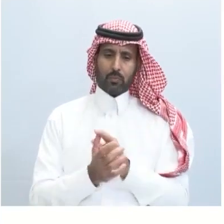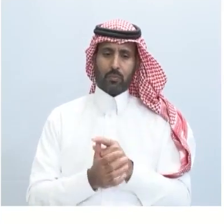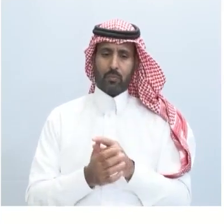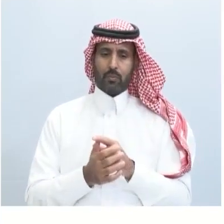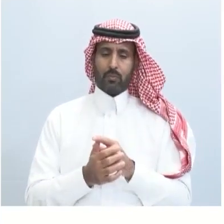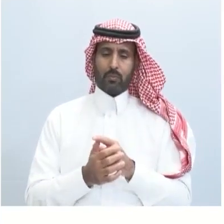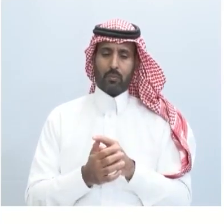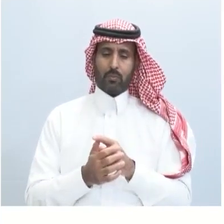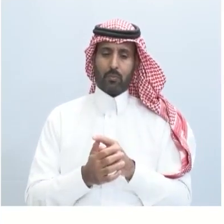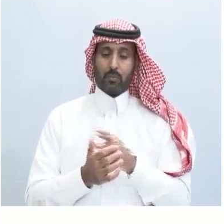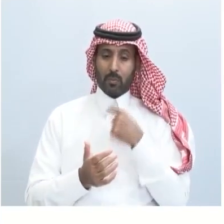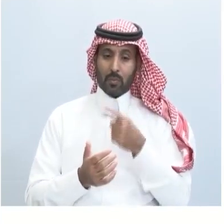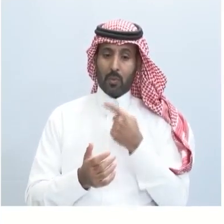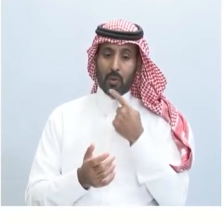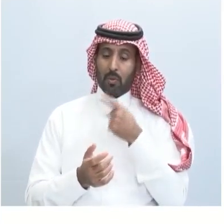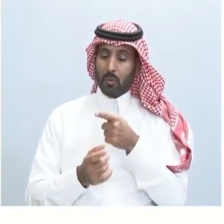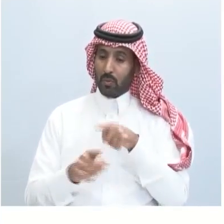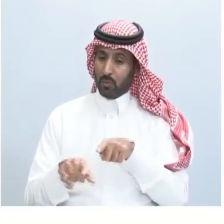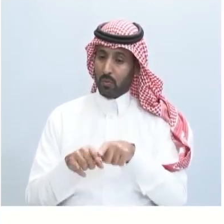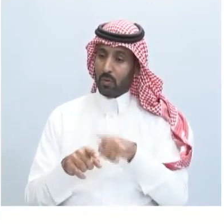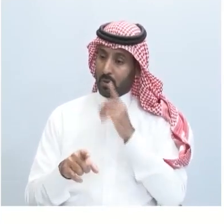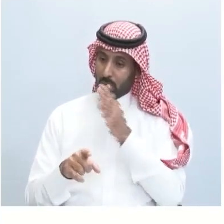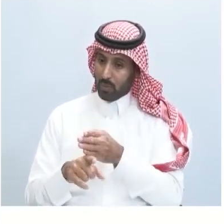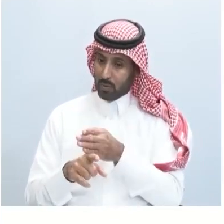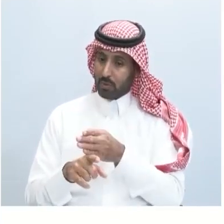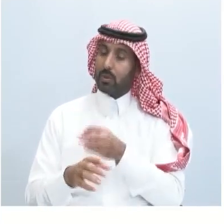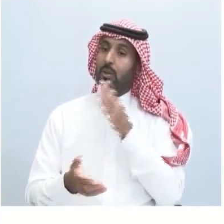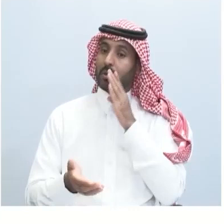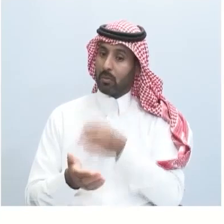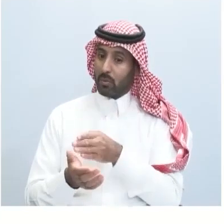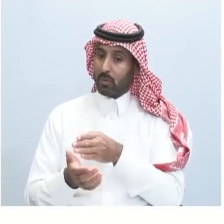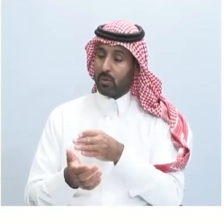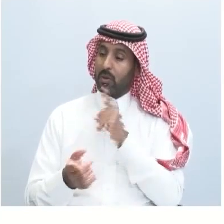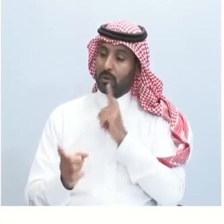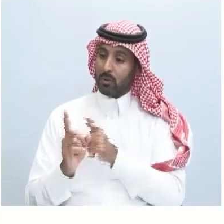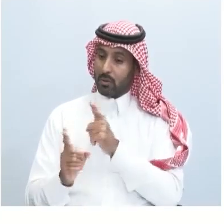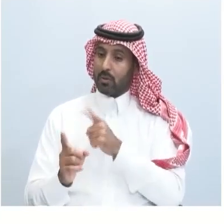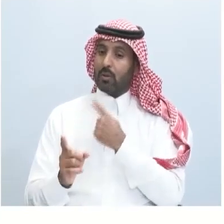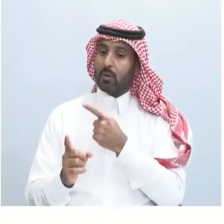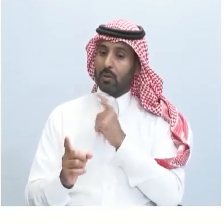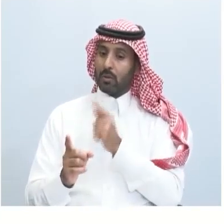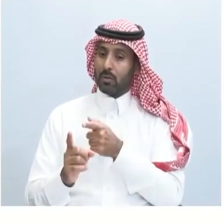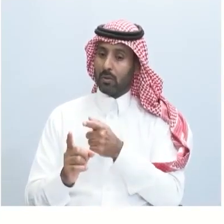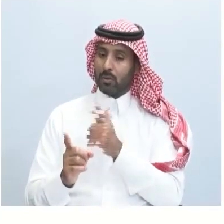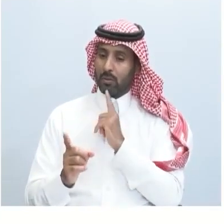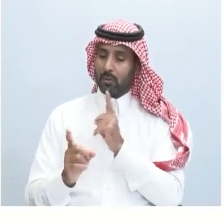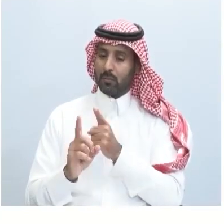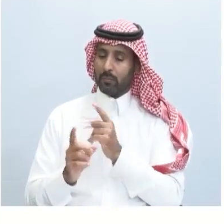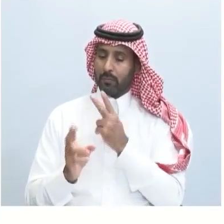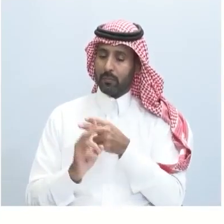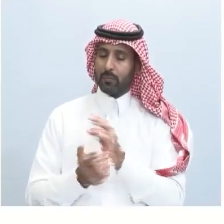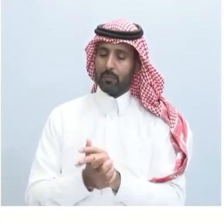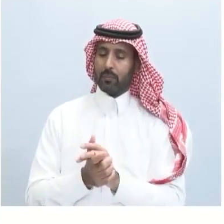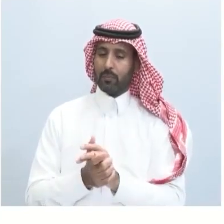Write as if you are speaking to your friend directly. It's as is he if he is sitting or standing right in front of